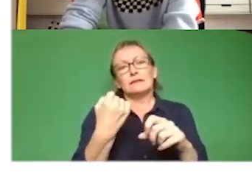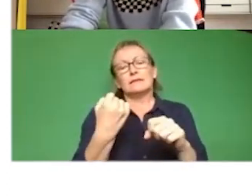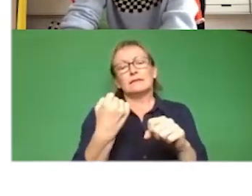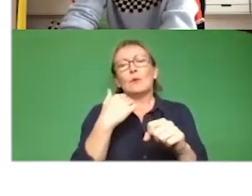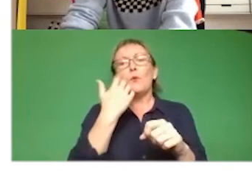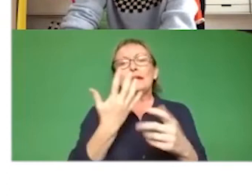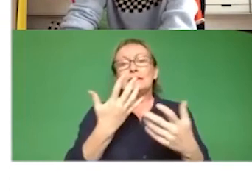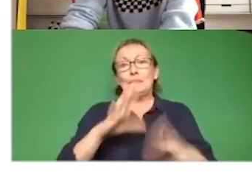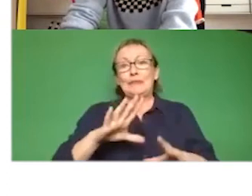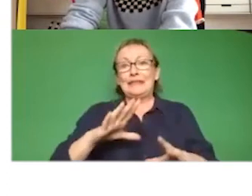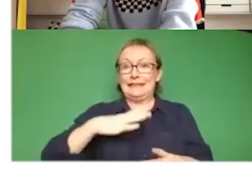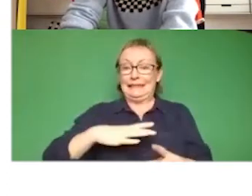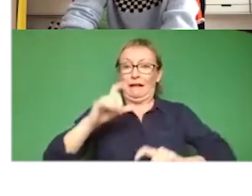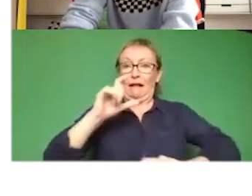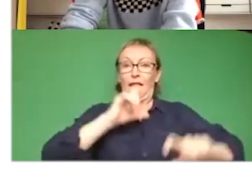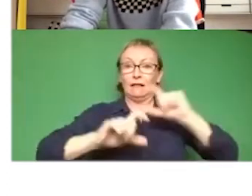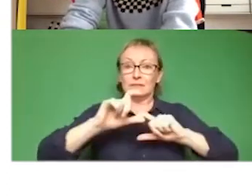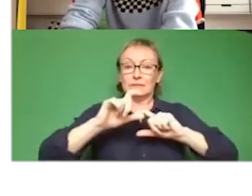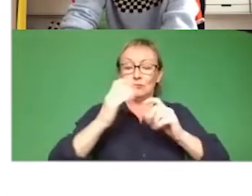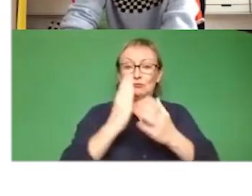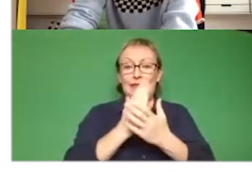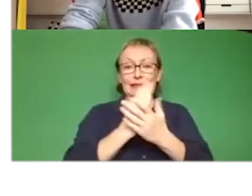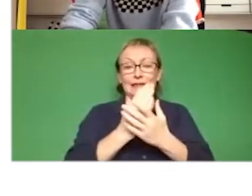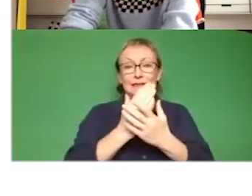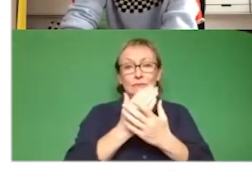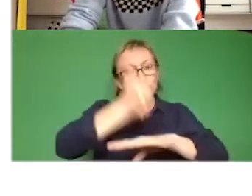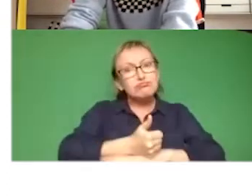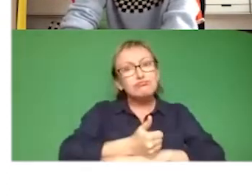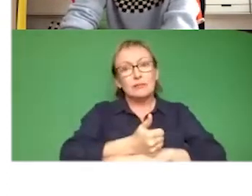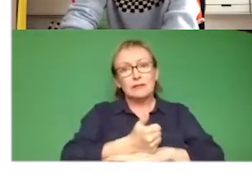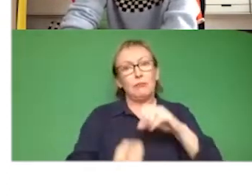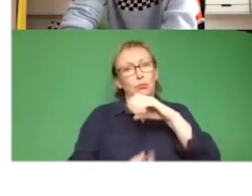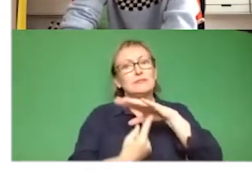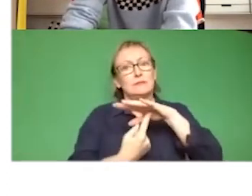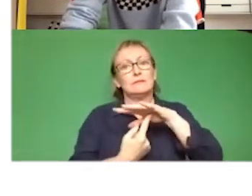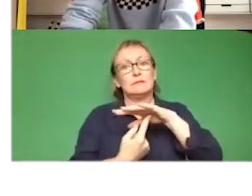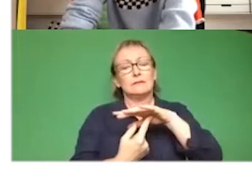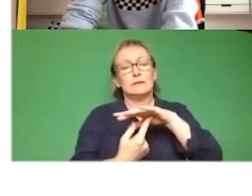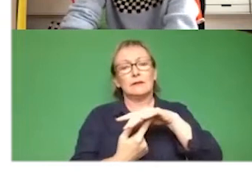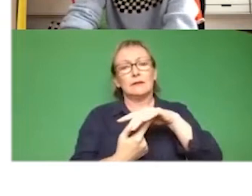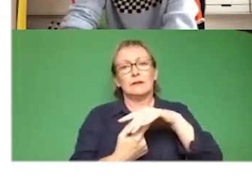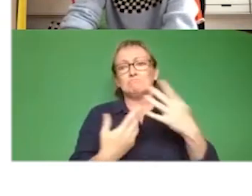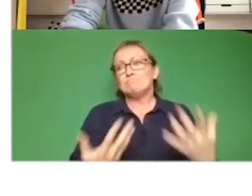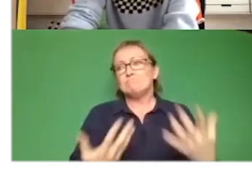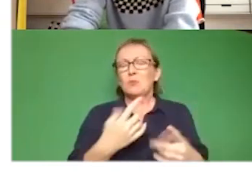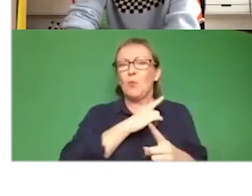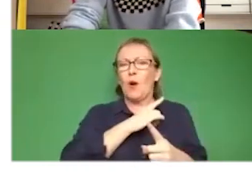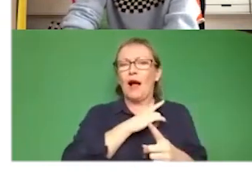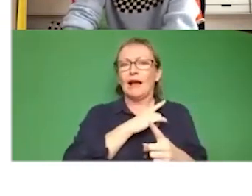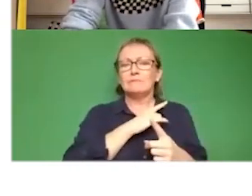needed it in my life. It really is fundamental. It's, I don't know why, you probably need